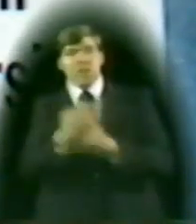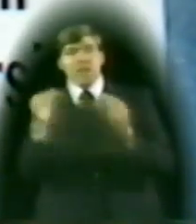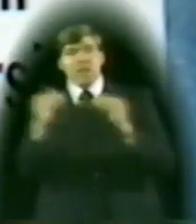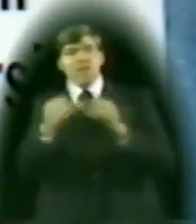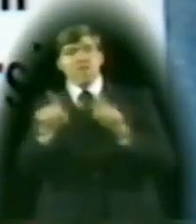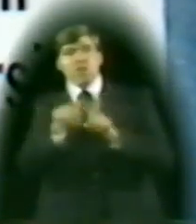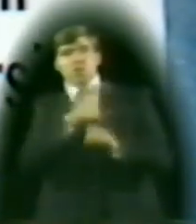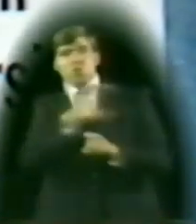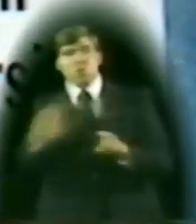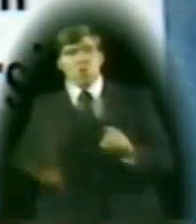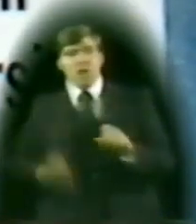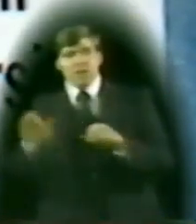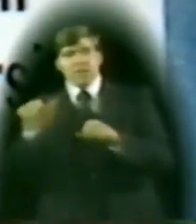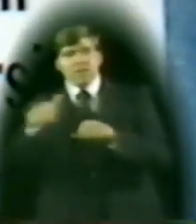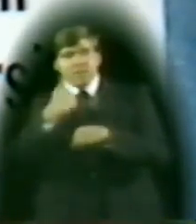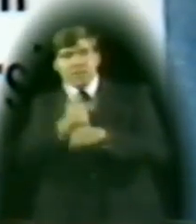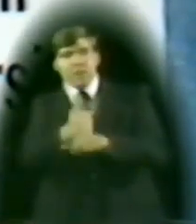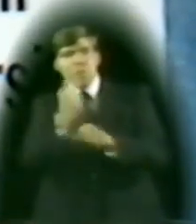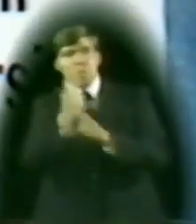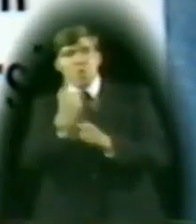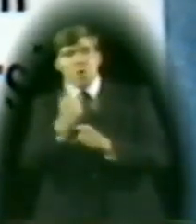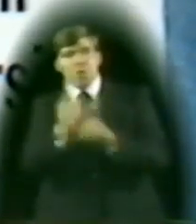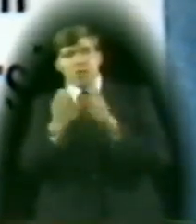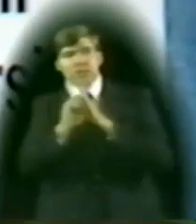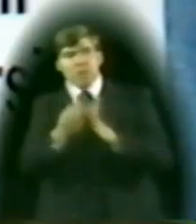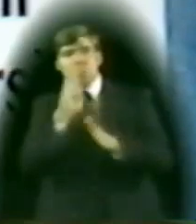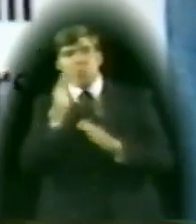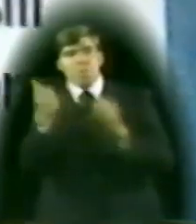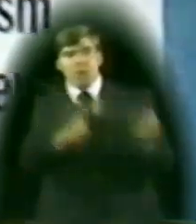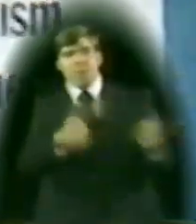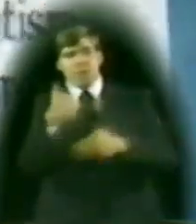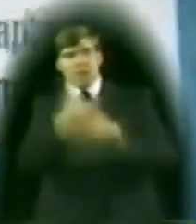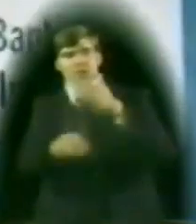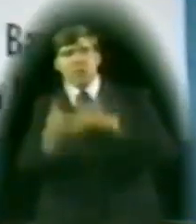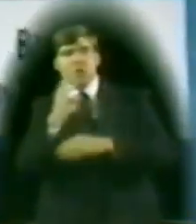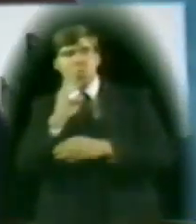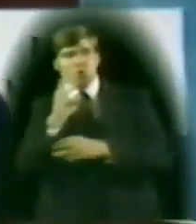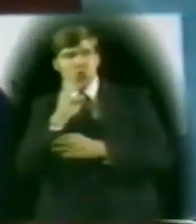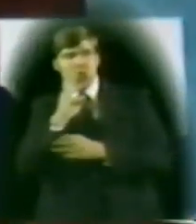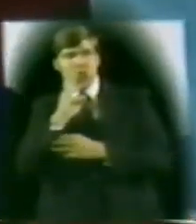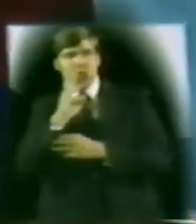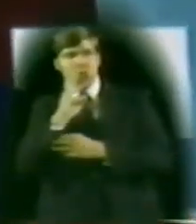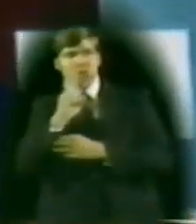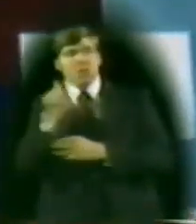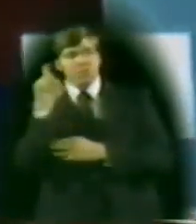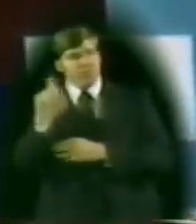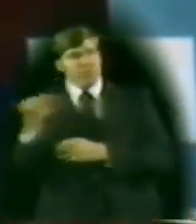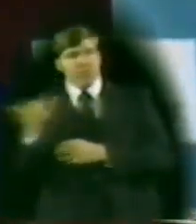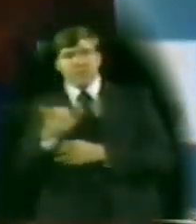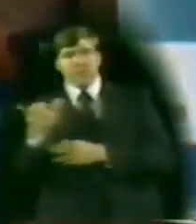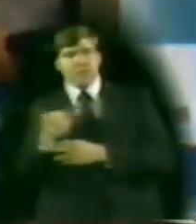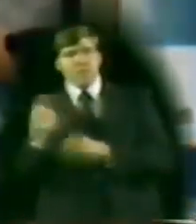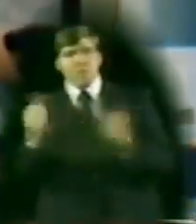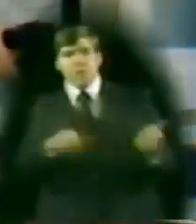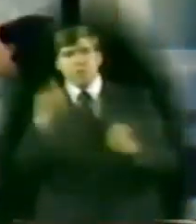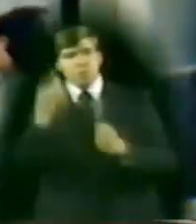as Christ set the proper example, being baptized by immersion, so must baptism be performed in our